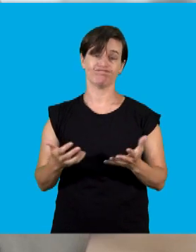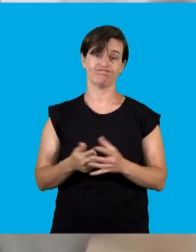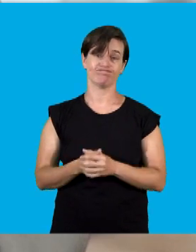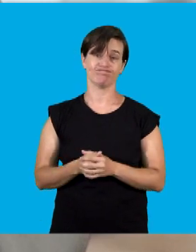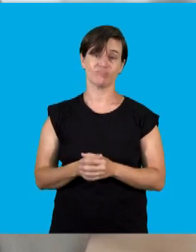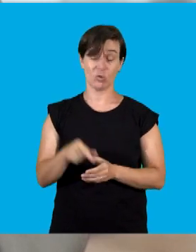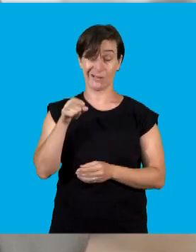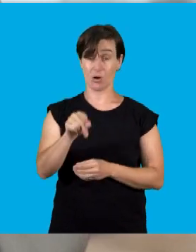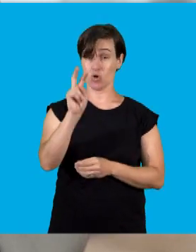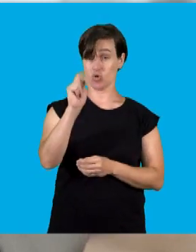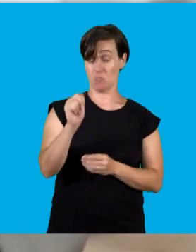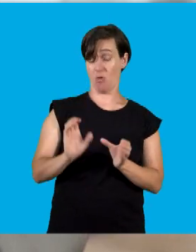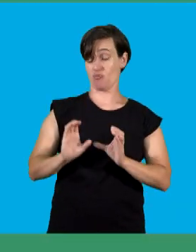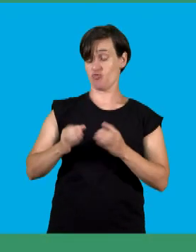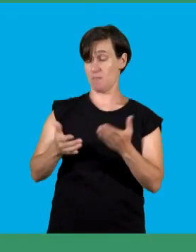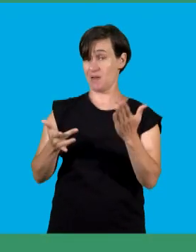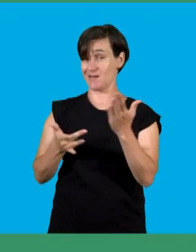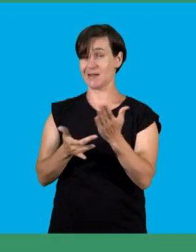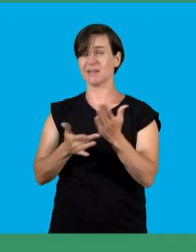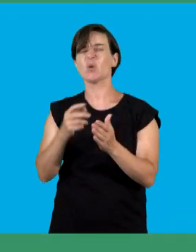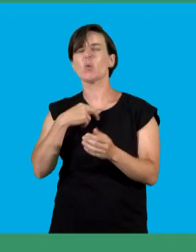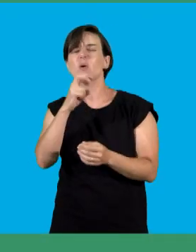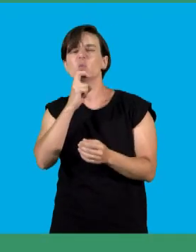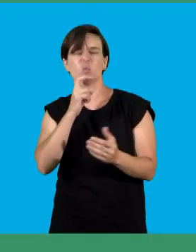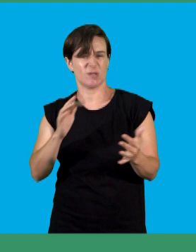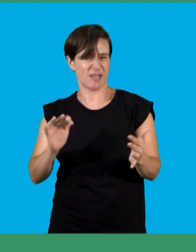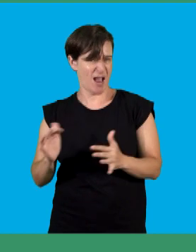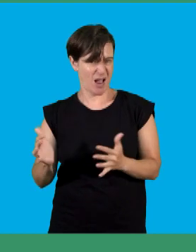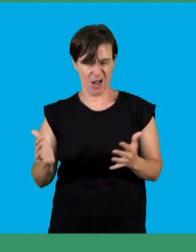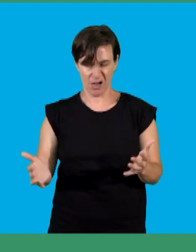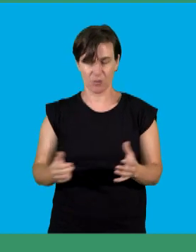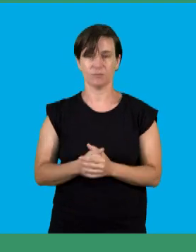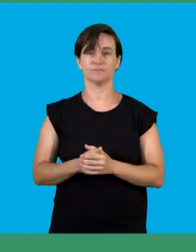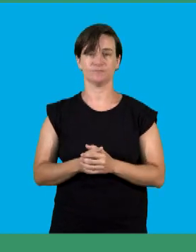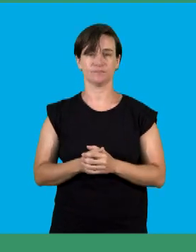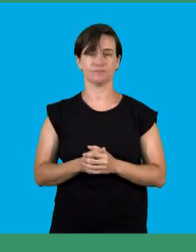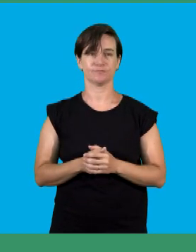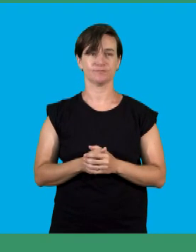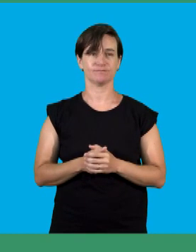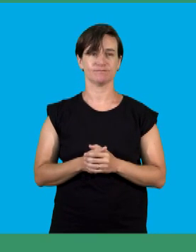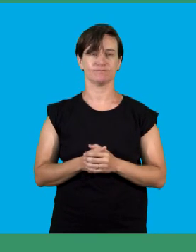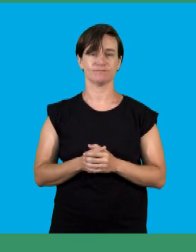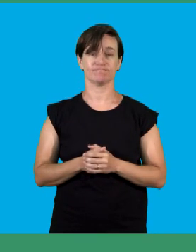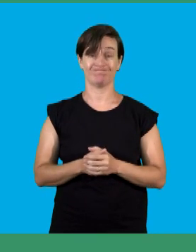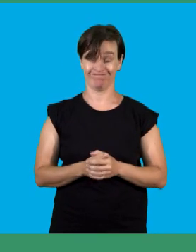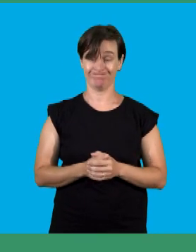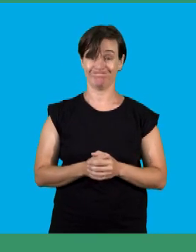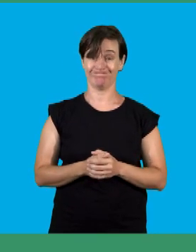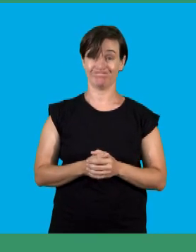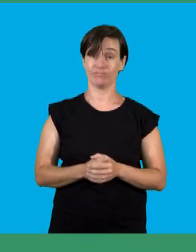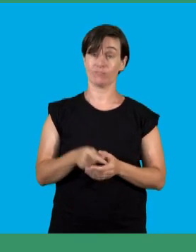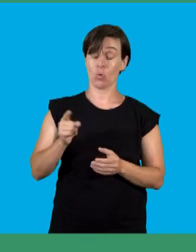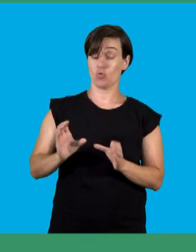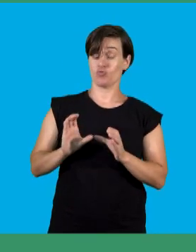with this nominal group technique, this is how we're going to apply it, or how we will put it to use basically. So it says here